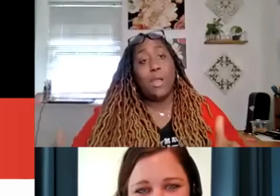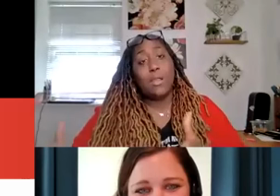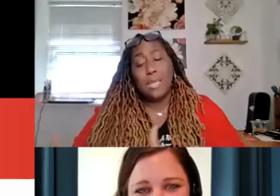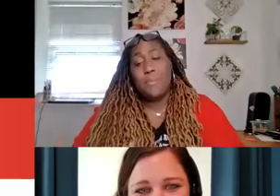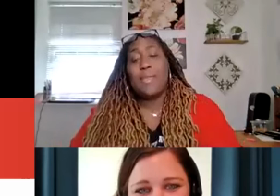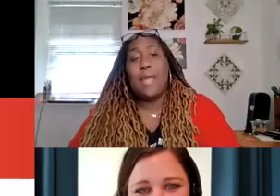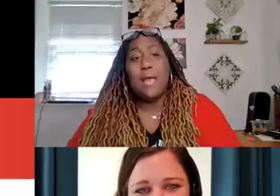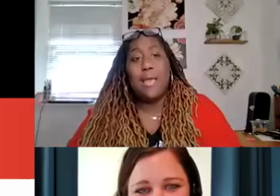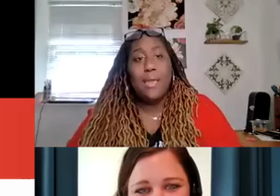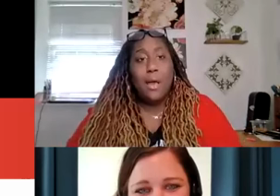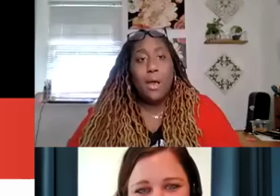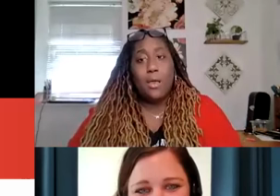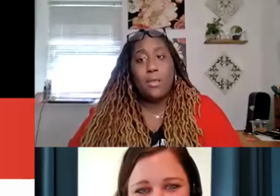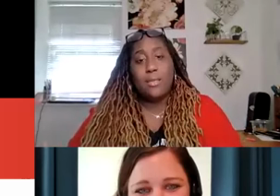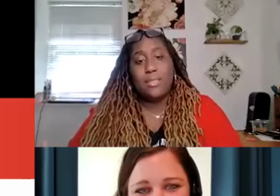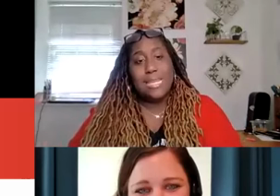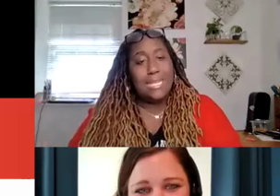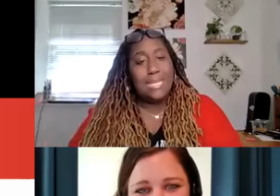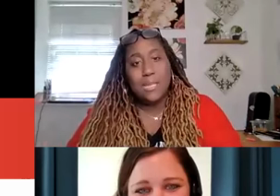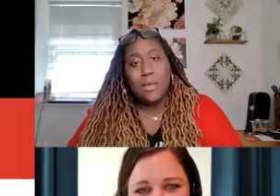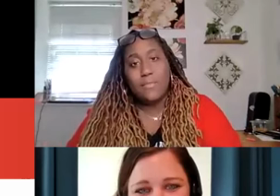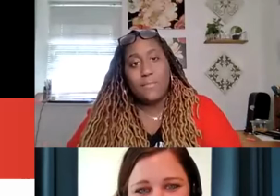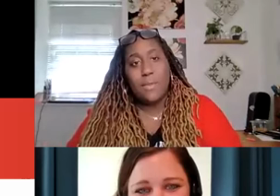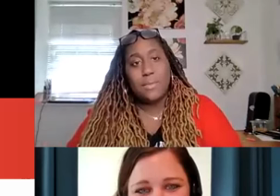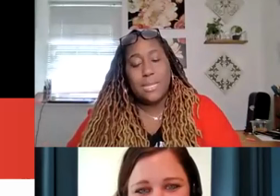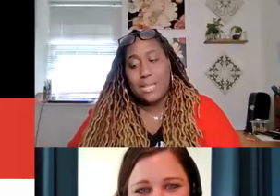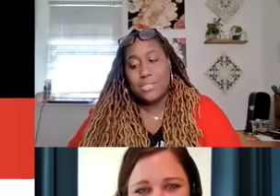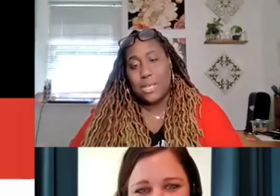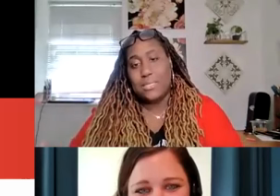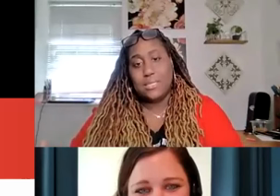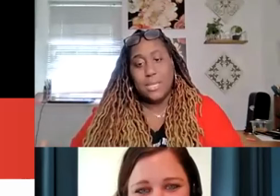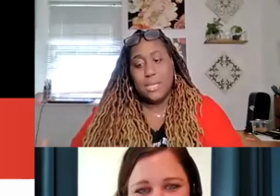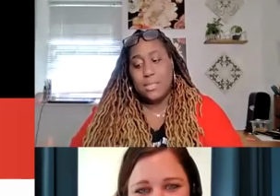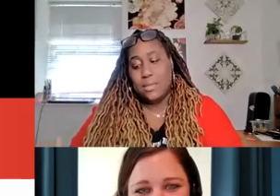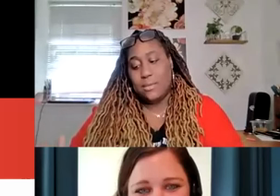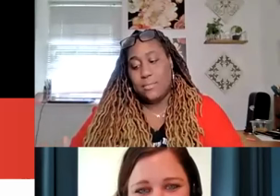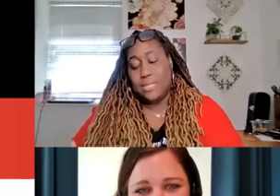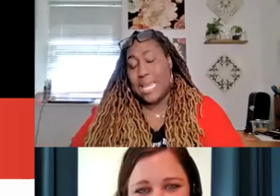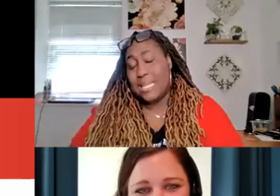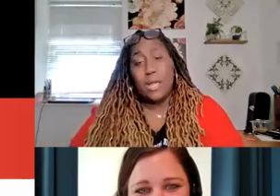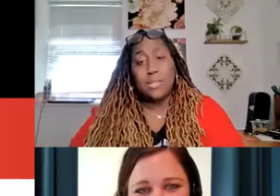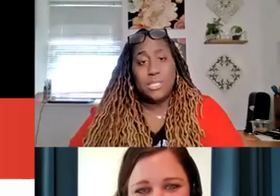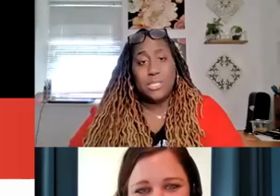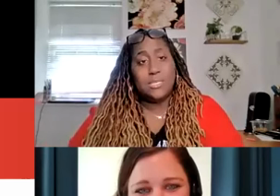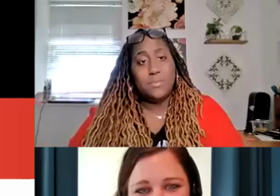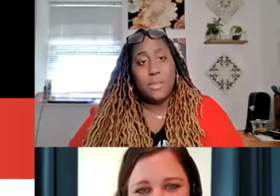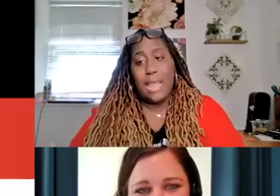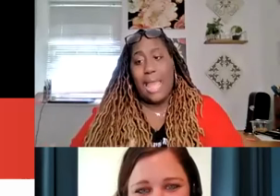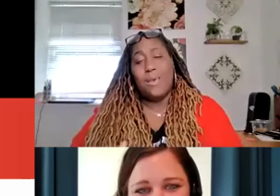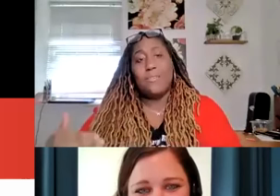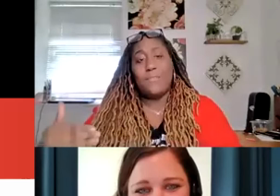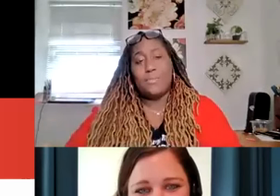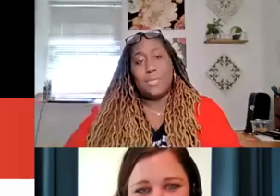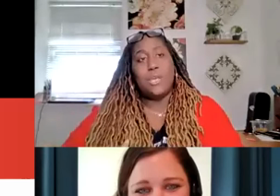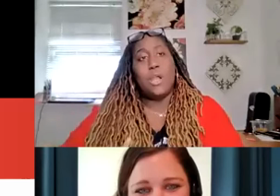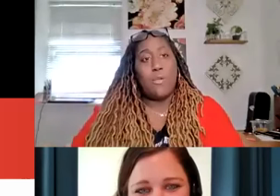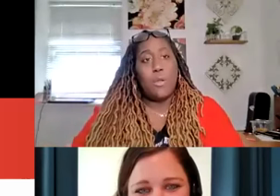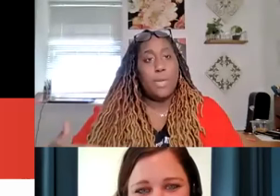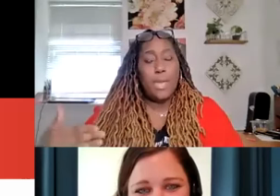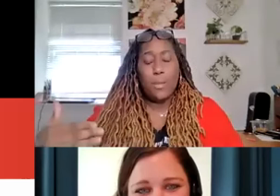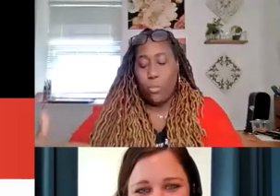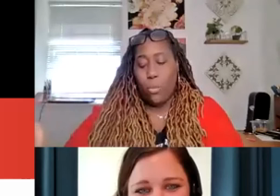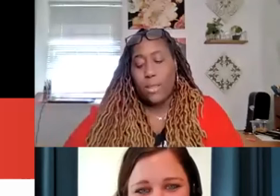time. We are keeping an eye on the needs of the family, not just the technology needs, but how the families